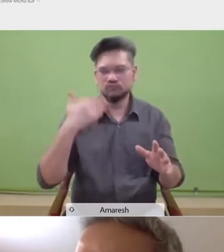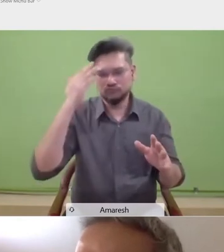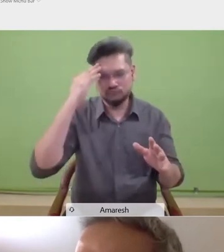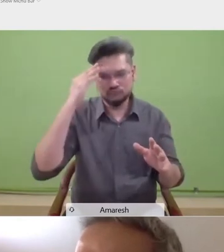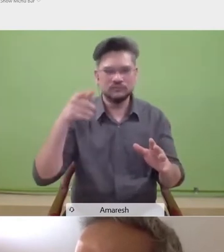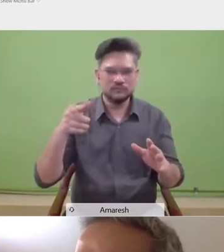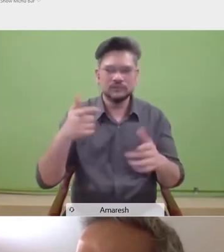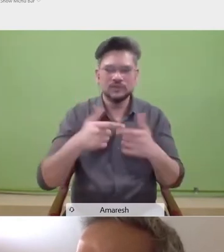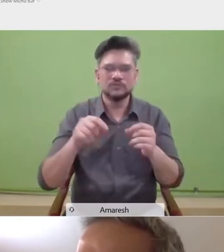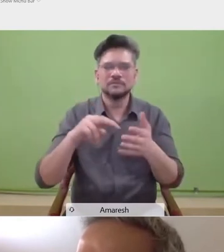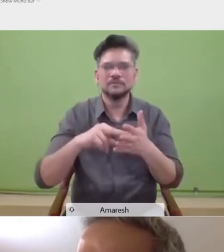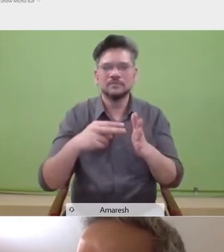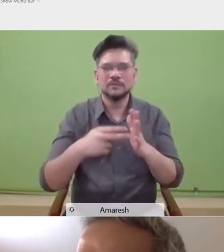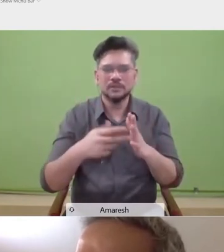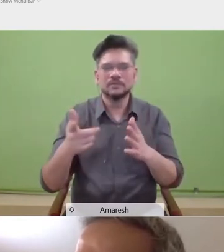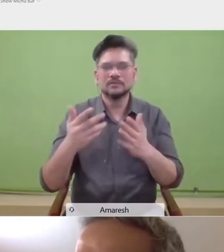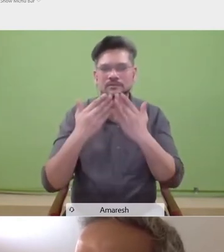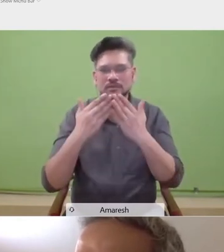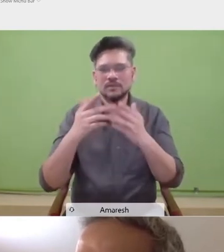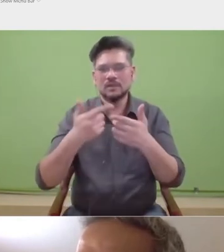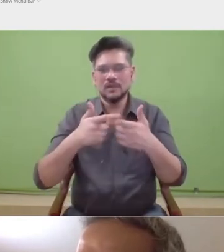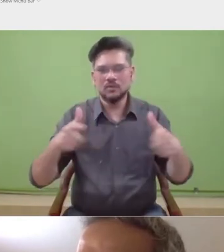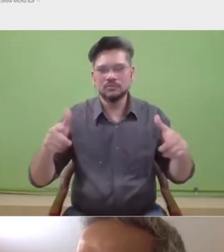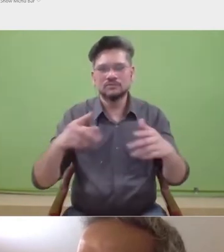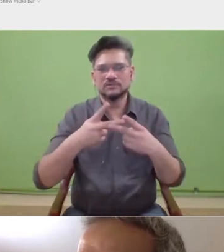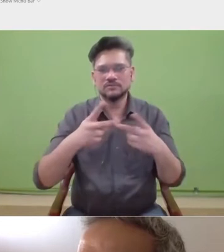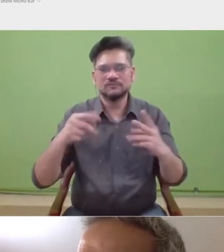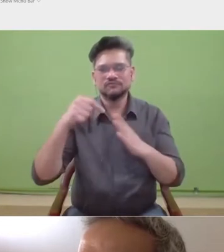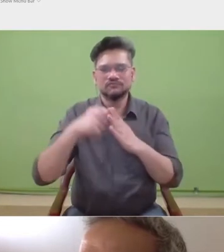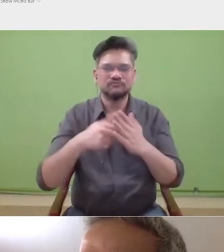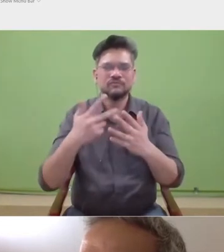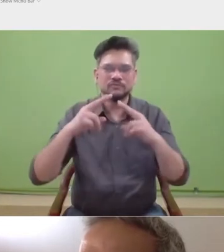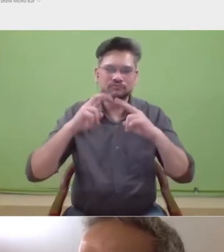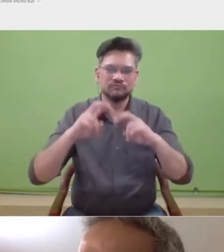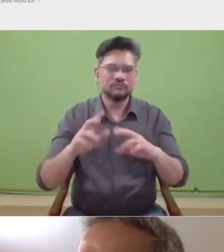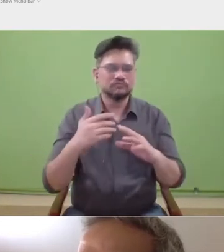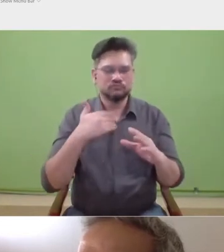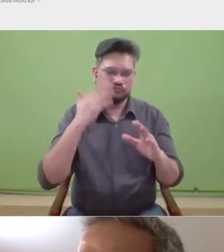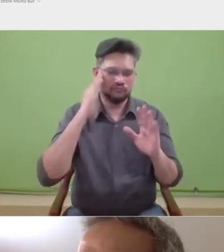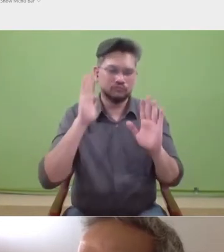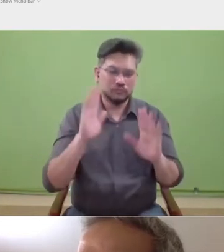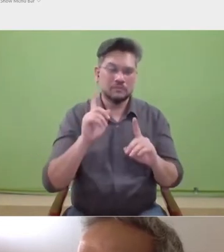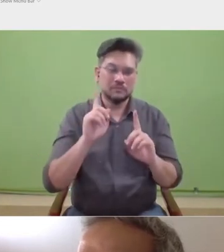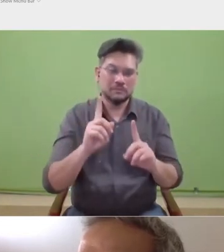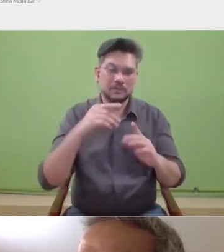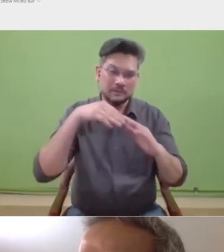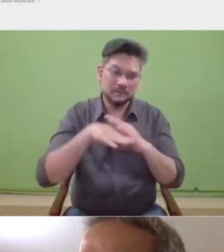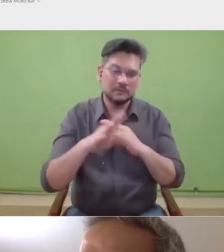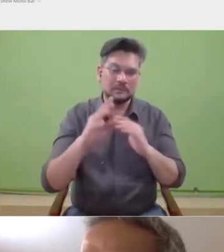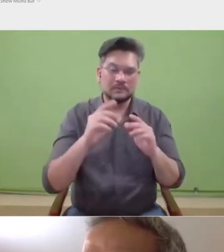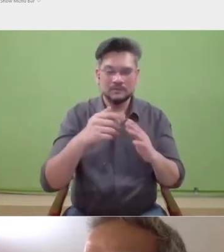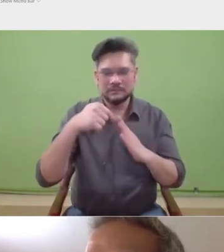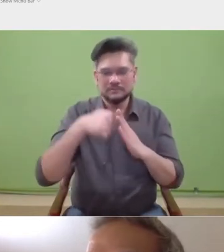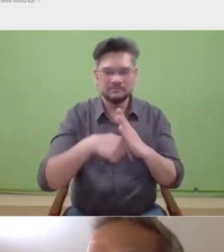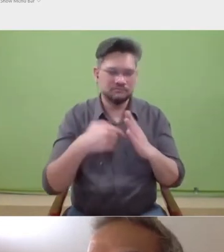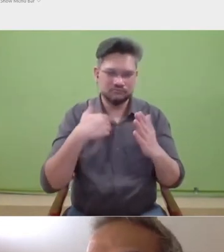uh studying language in all its variegated forms so uh to